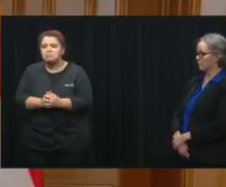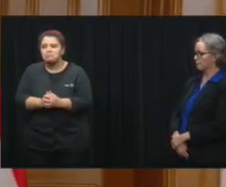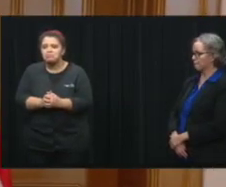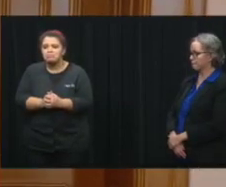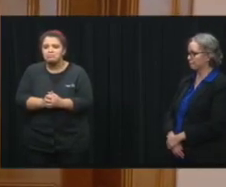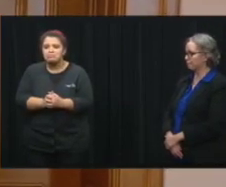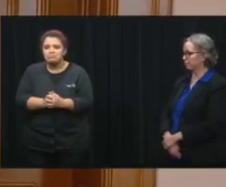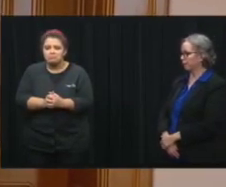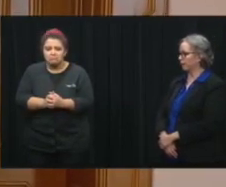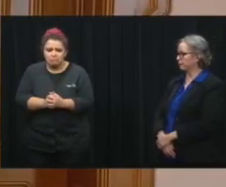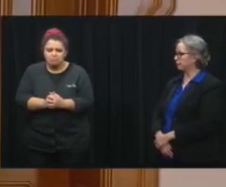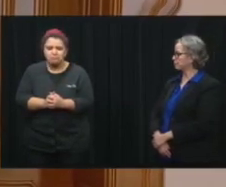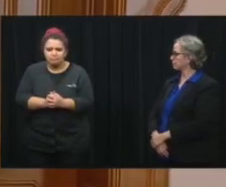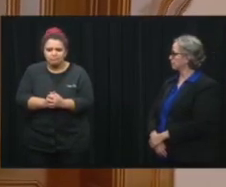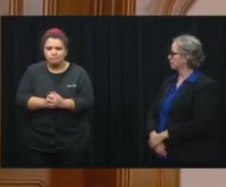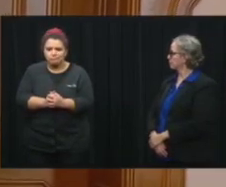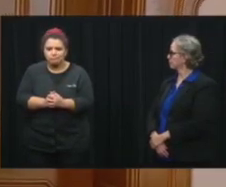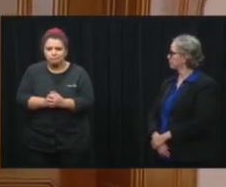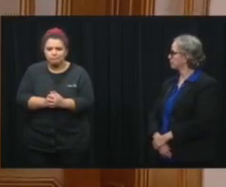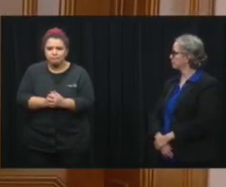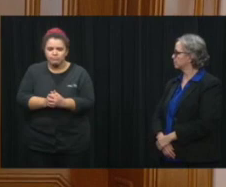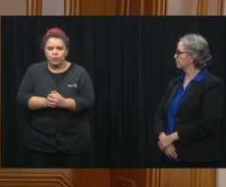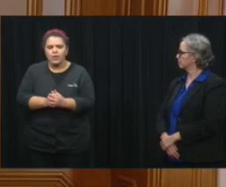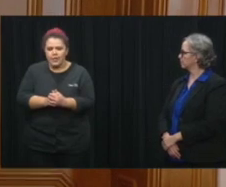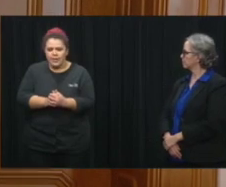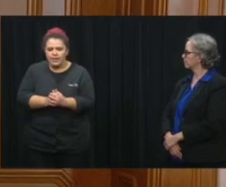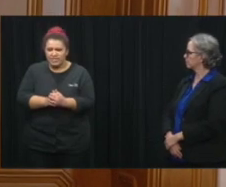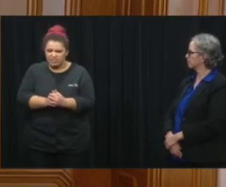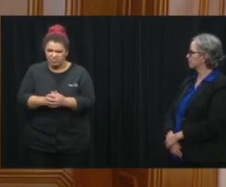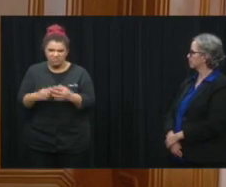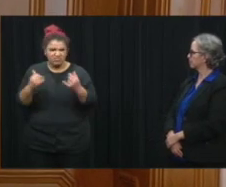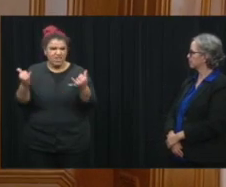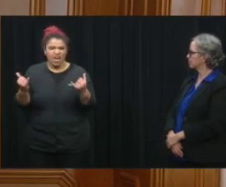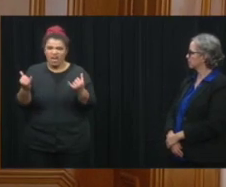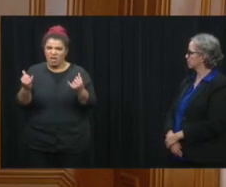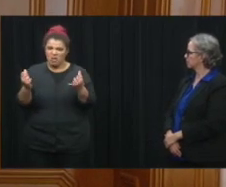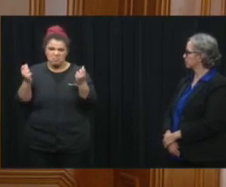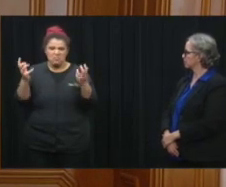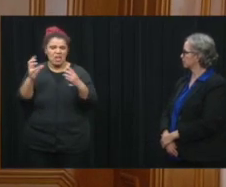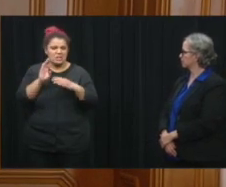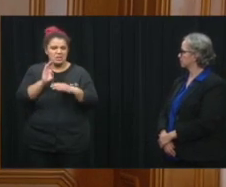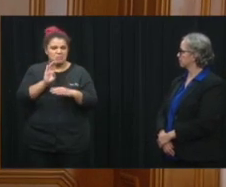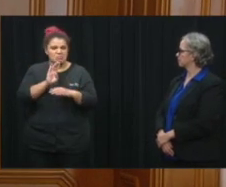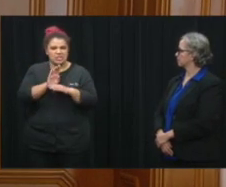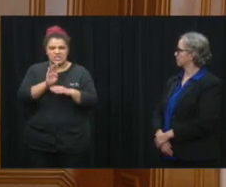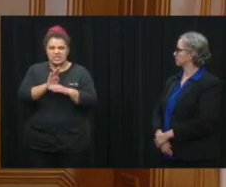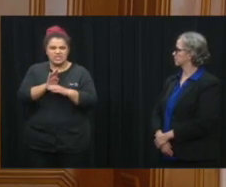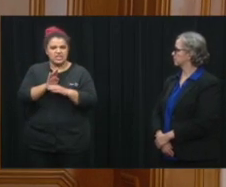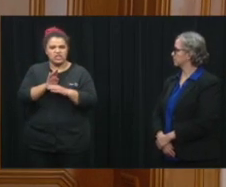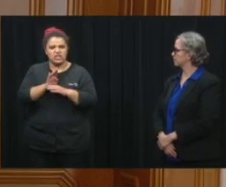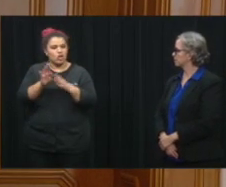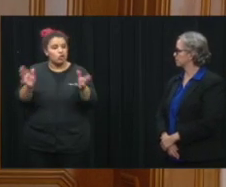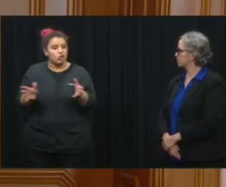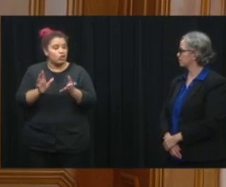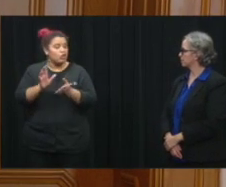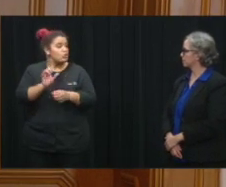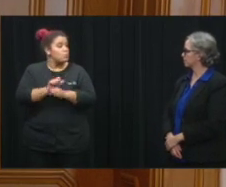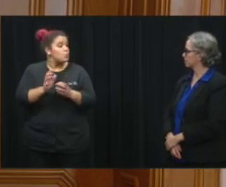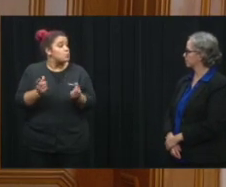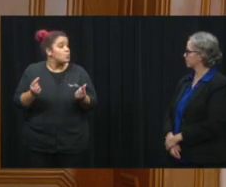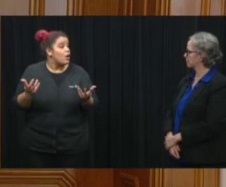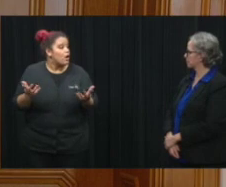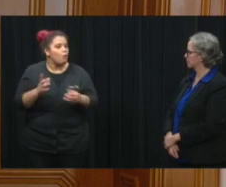Okay. With so many businesses pushing employees to work remotely and to change their